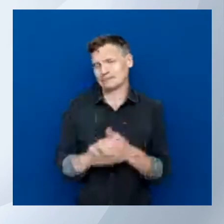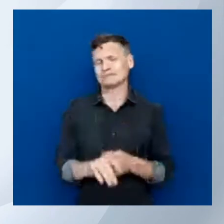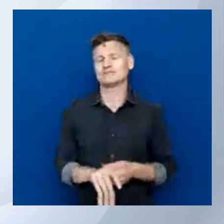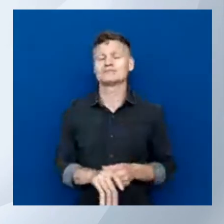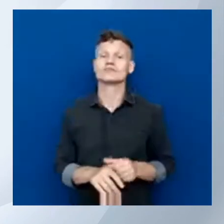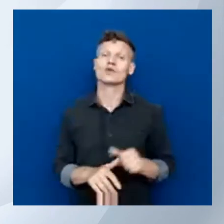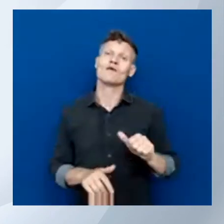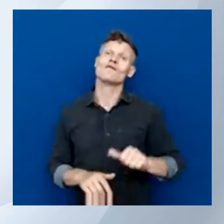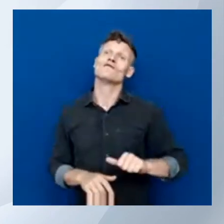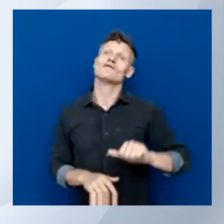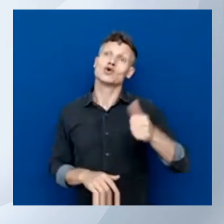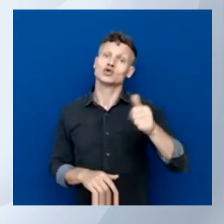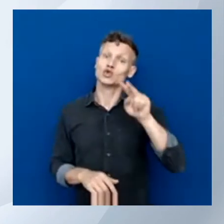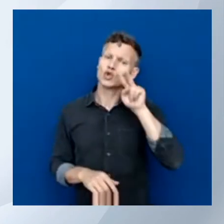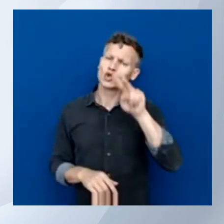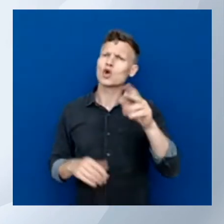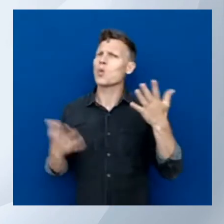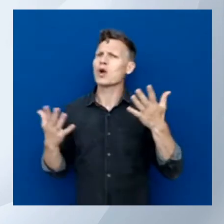release would look like.